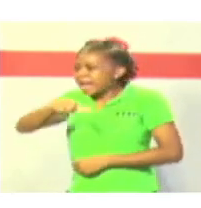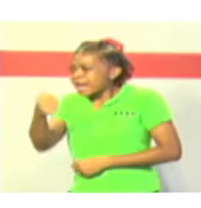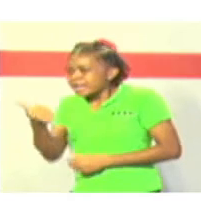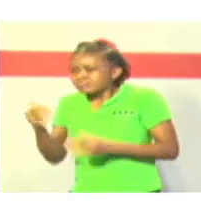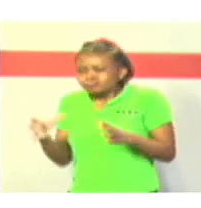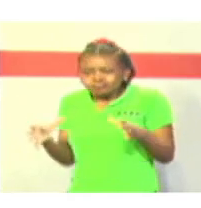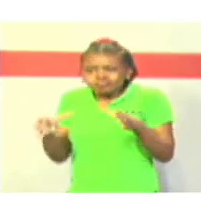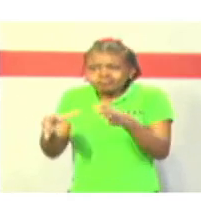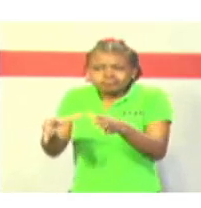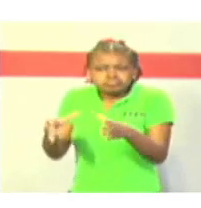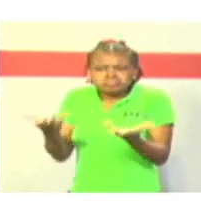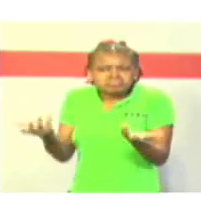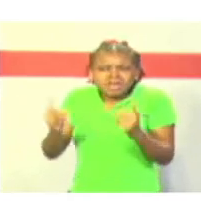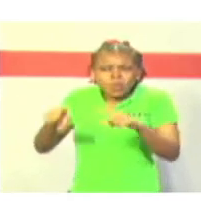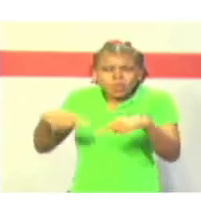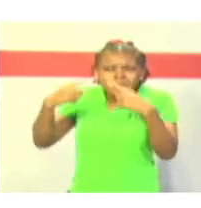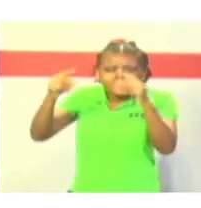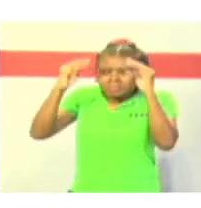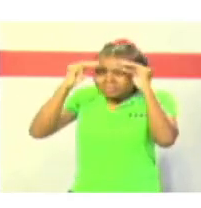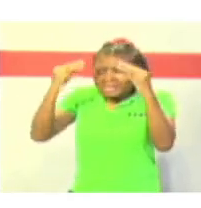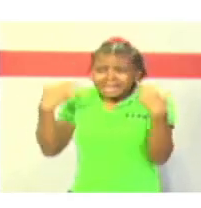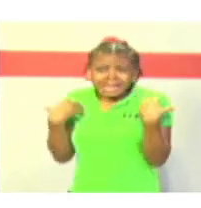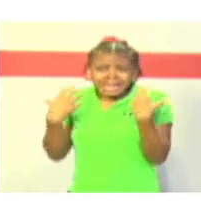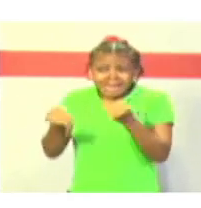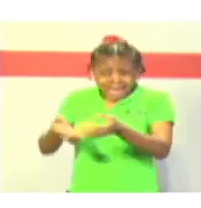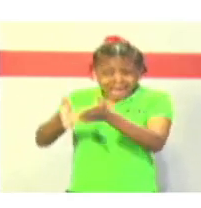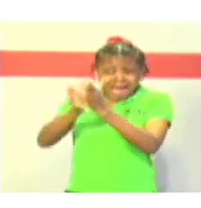second question, has there been any